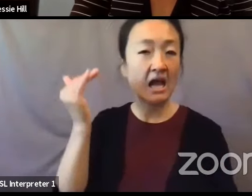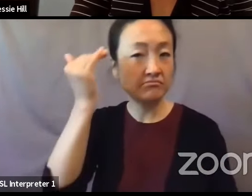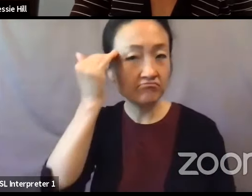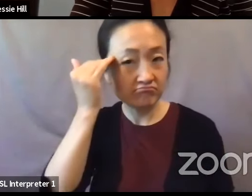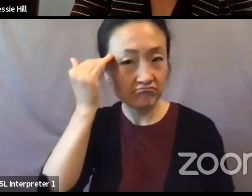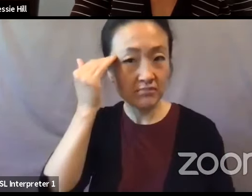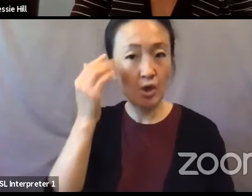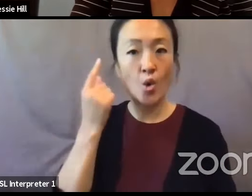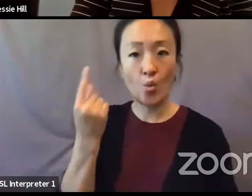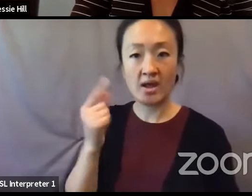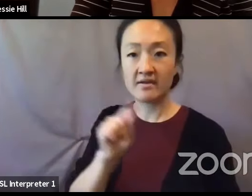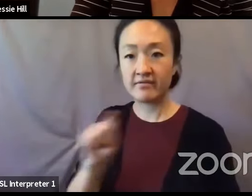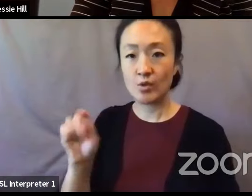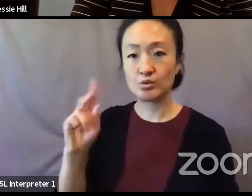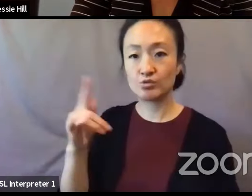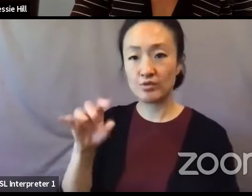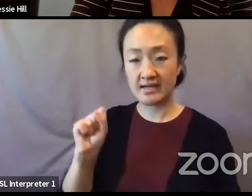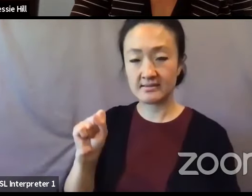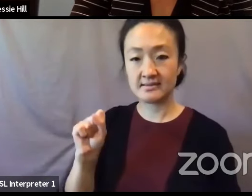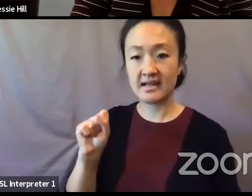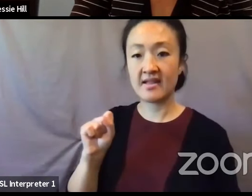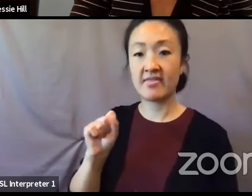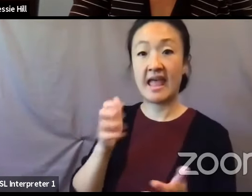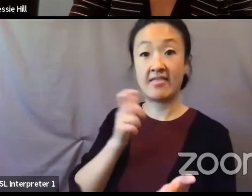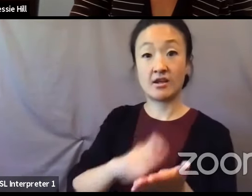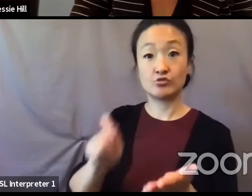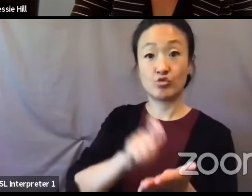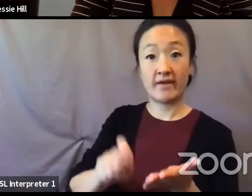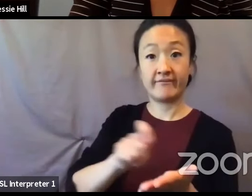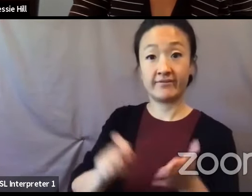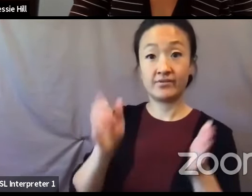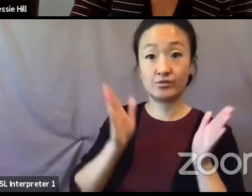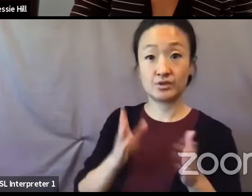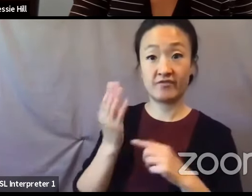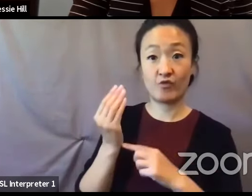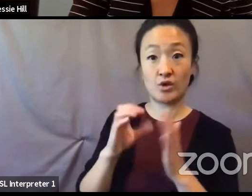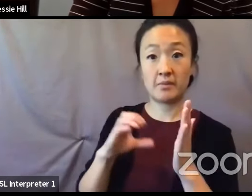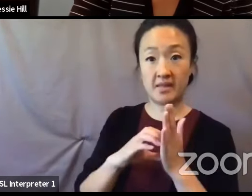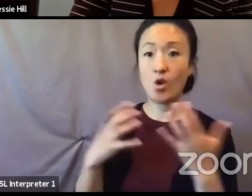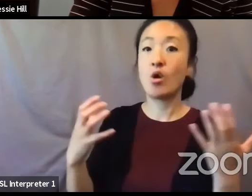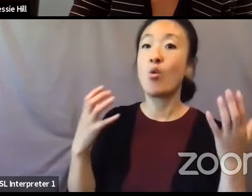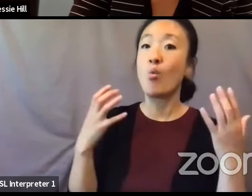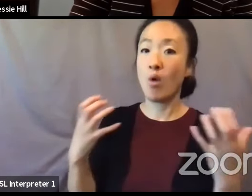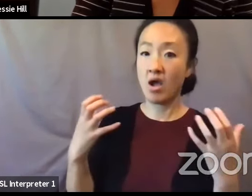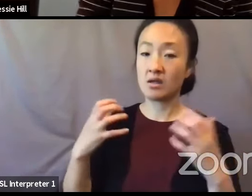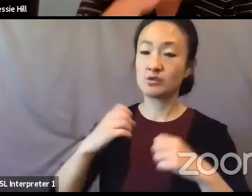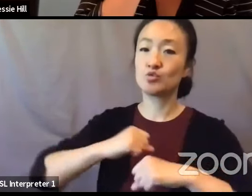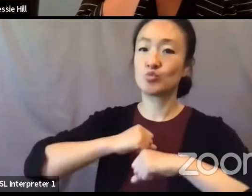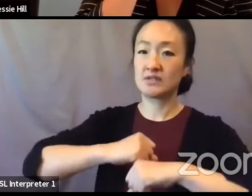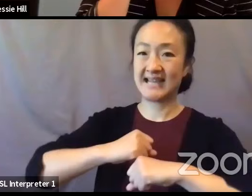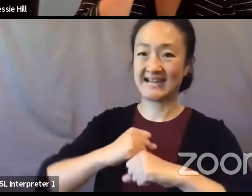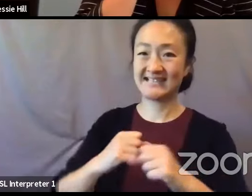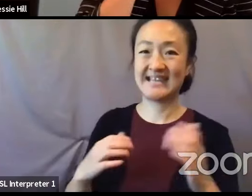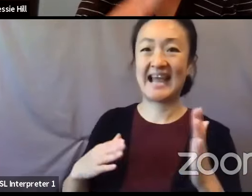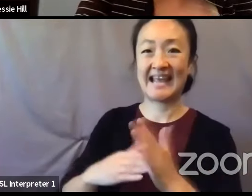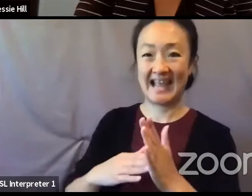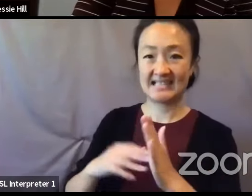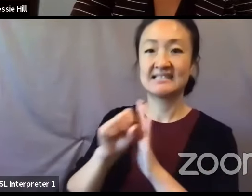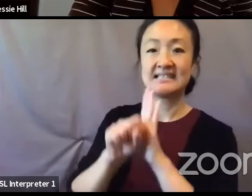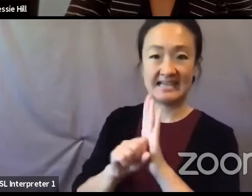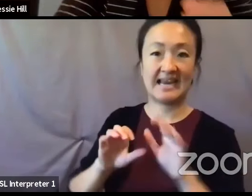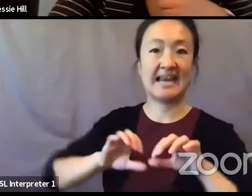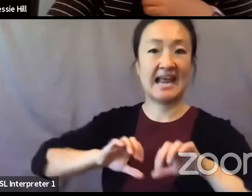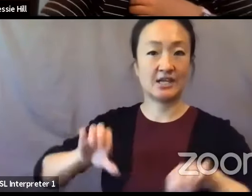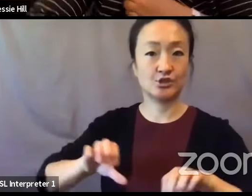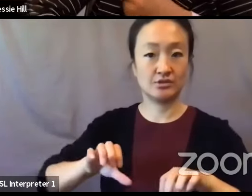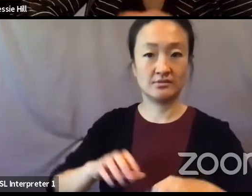the rights that the drafters of the 14th Amendment wanted to protect against a state action. If one